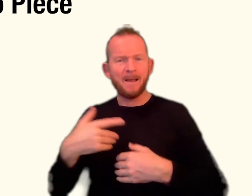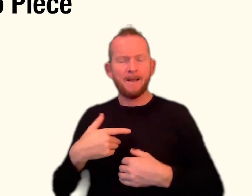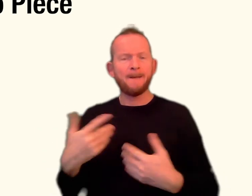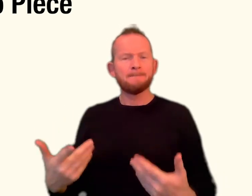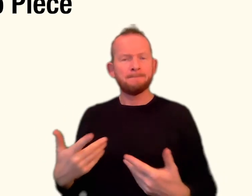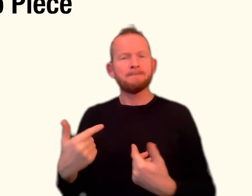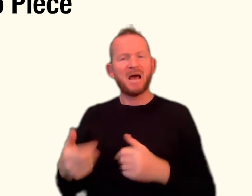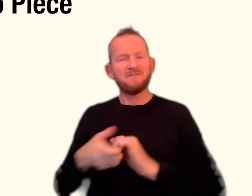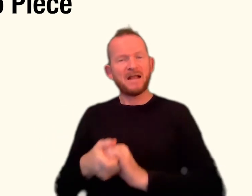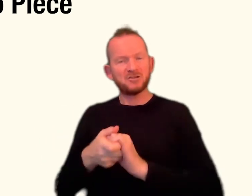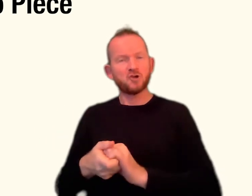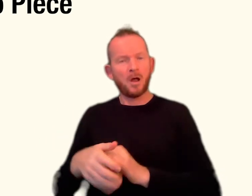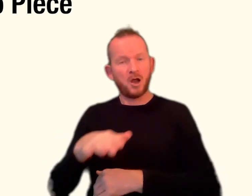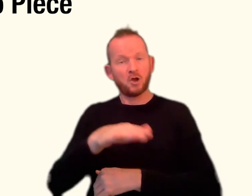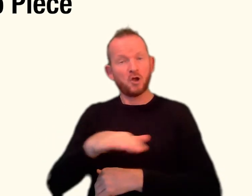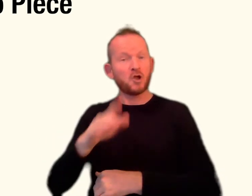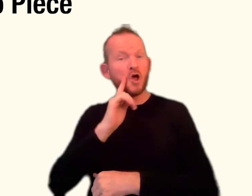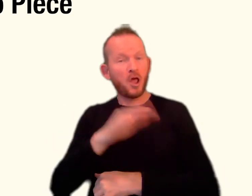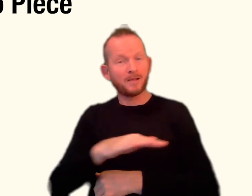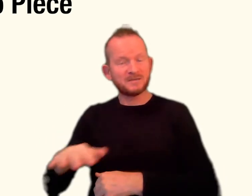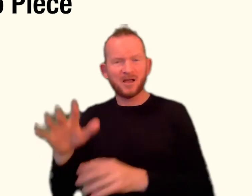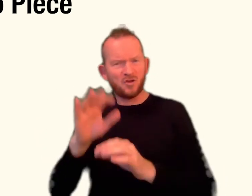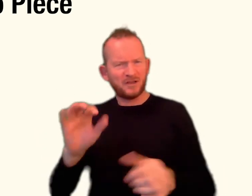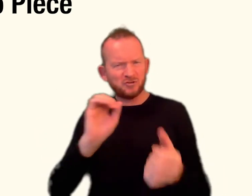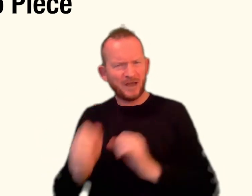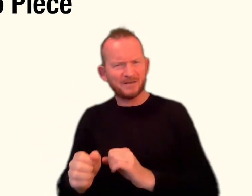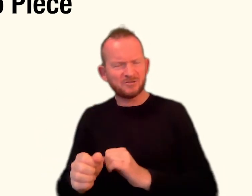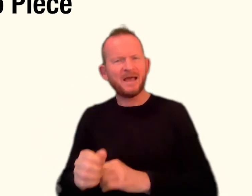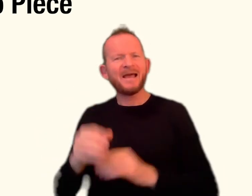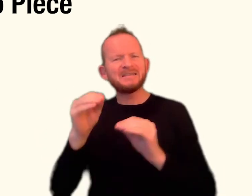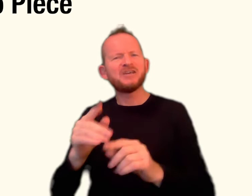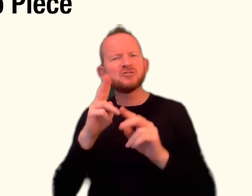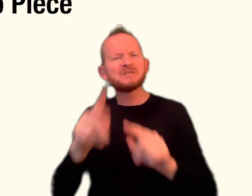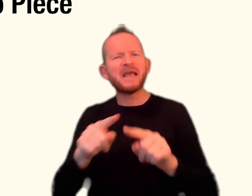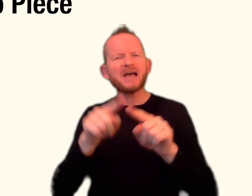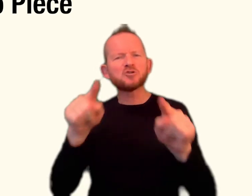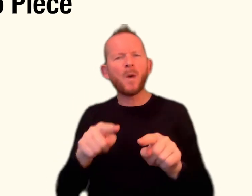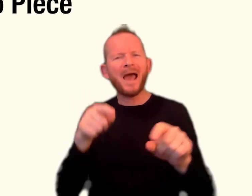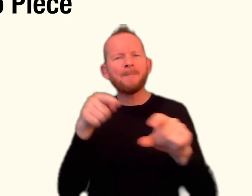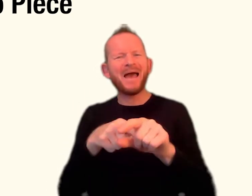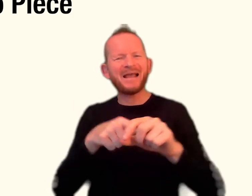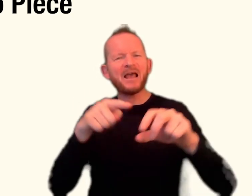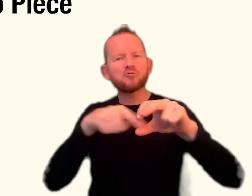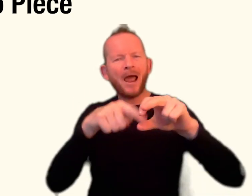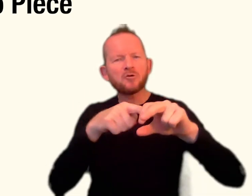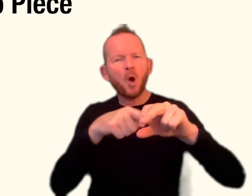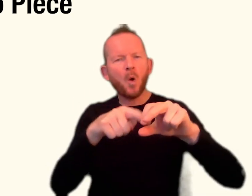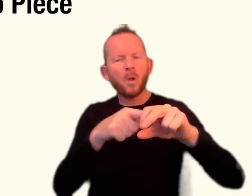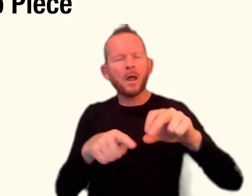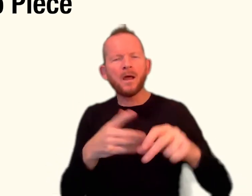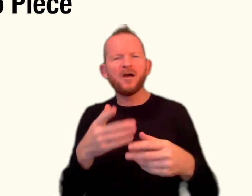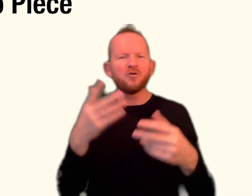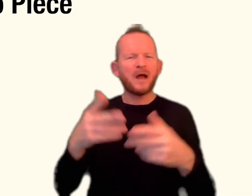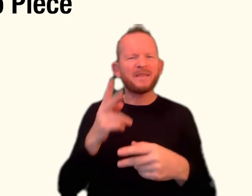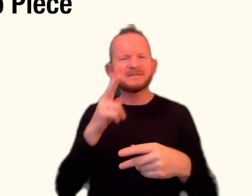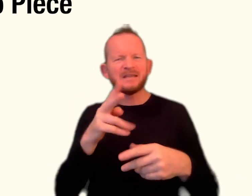girls and it's like nothing's changed. Like, teachers see a square peg in a round hole, and rather than helping you find the right hole, they just smash